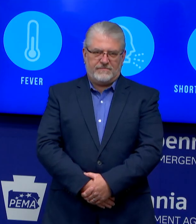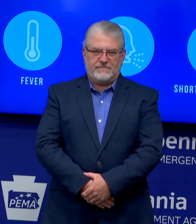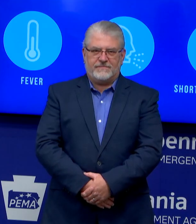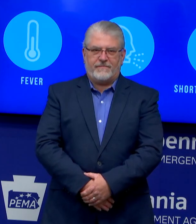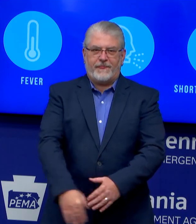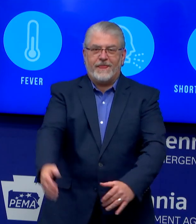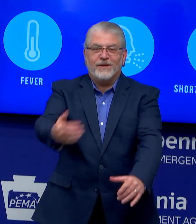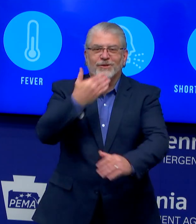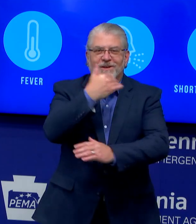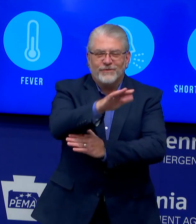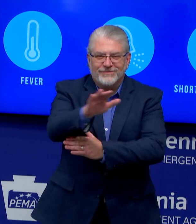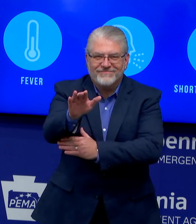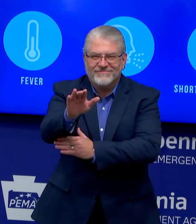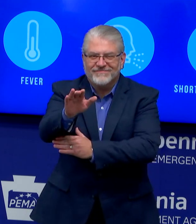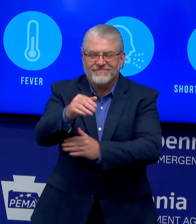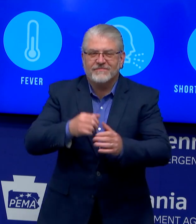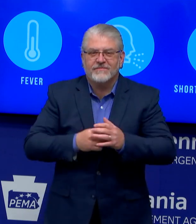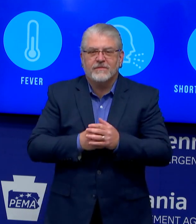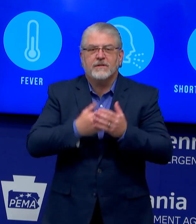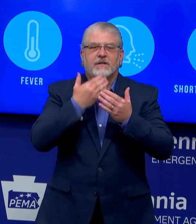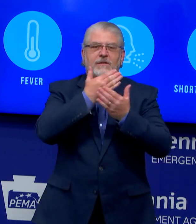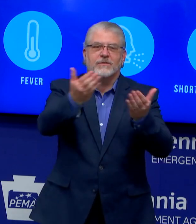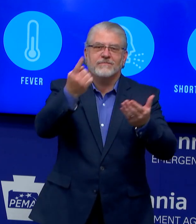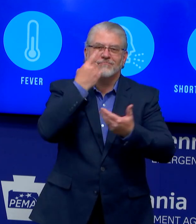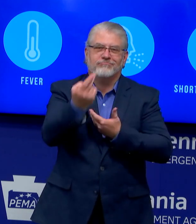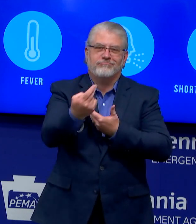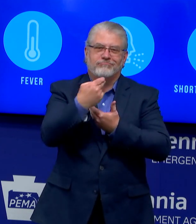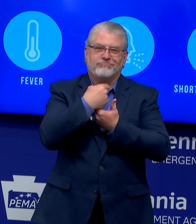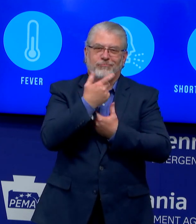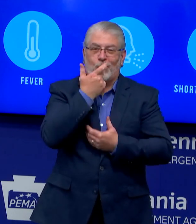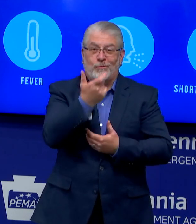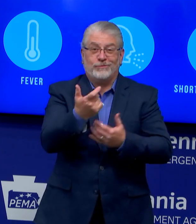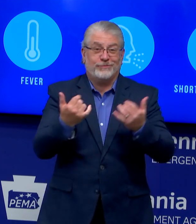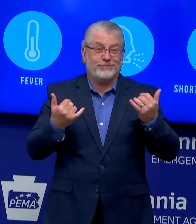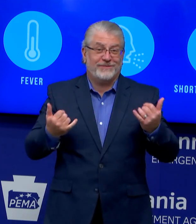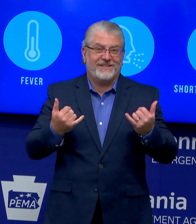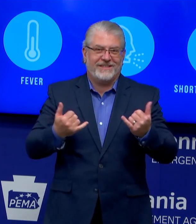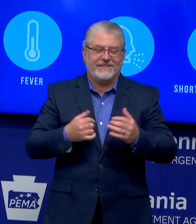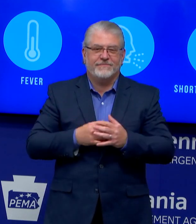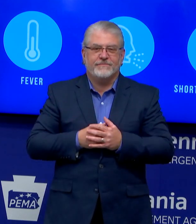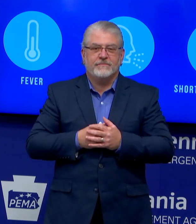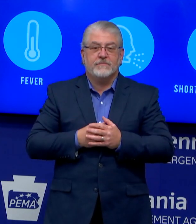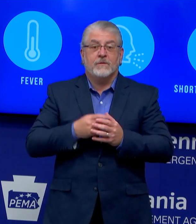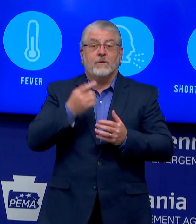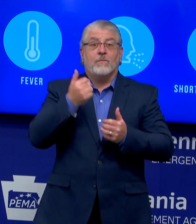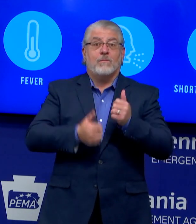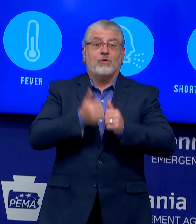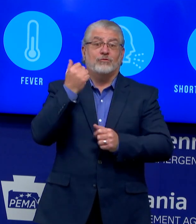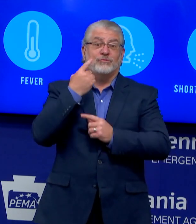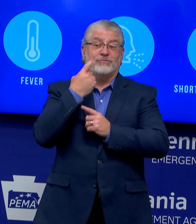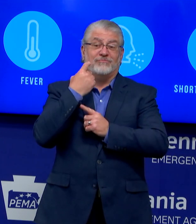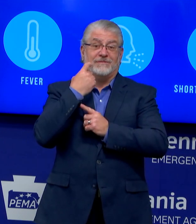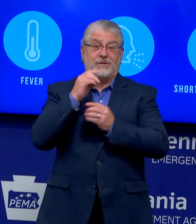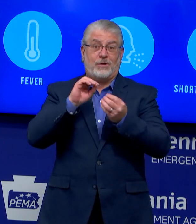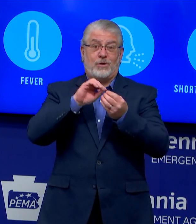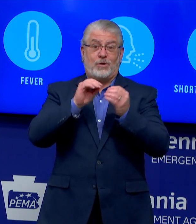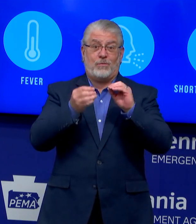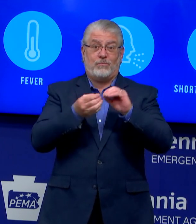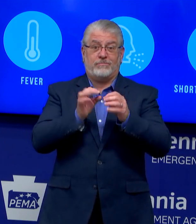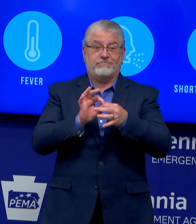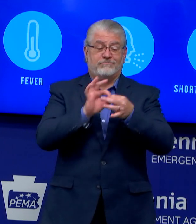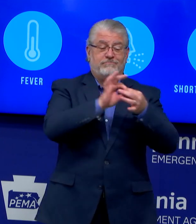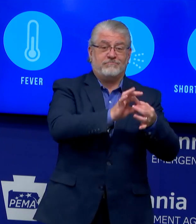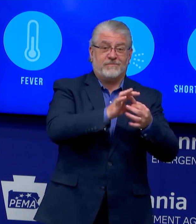Good afternoon, and thank you for joining us today. Here is our latest update on